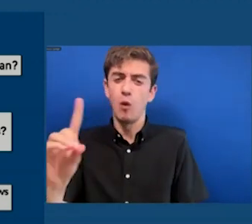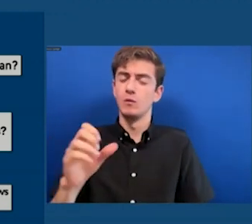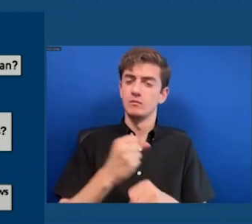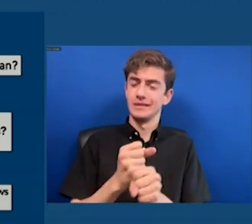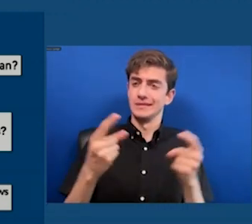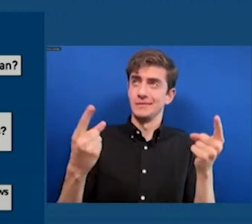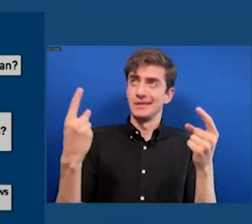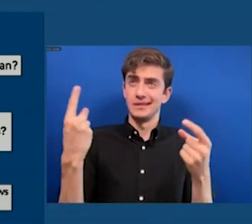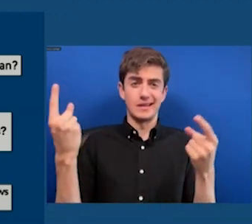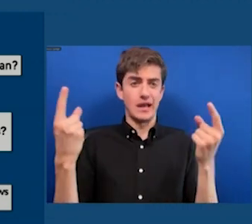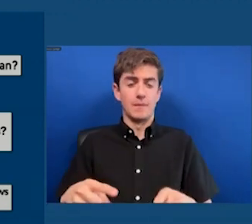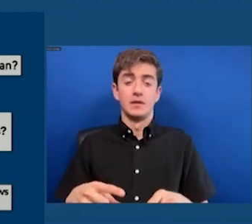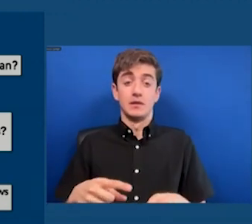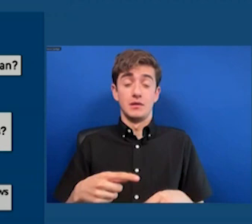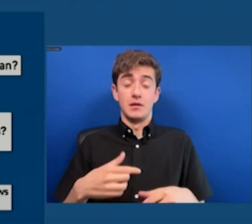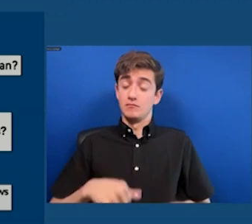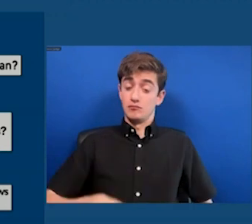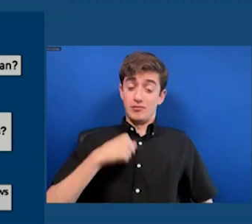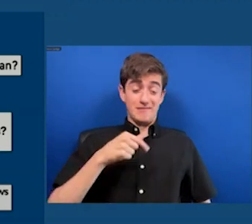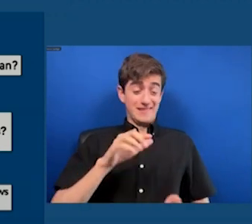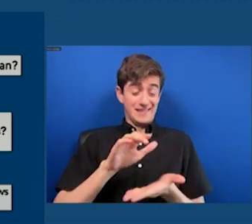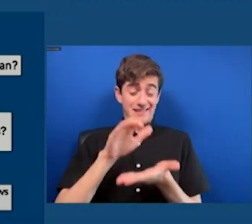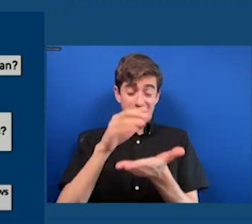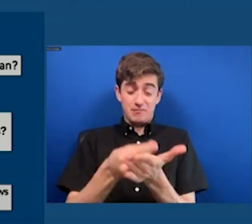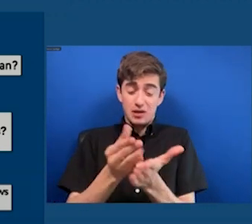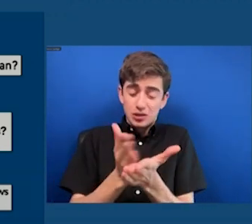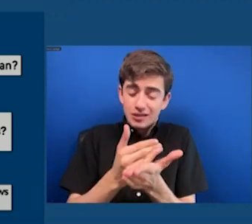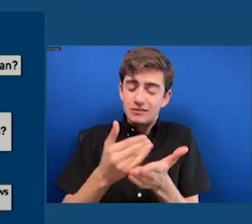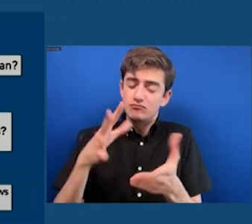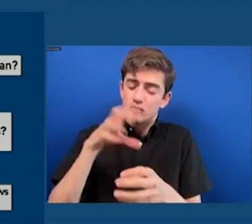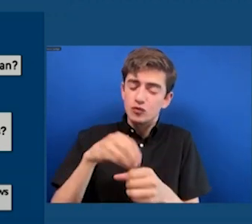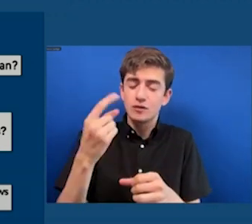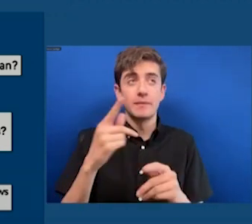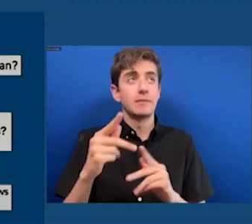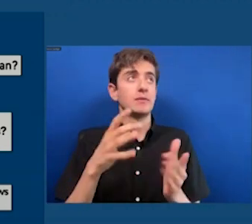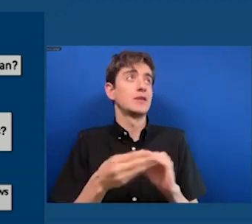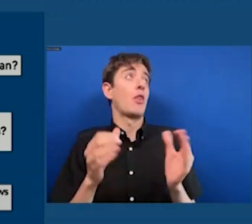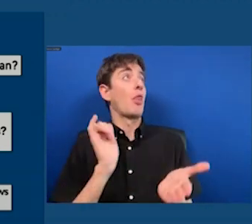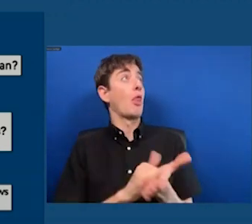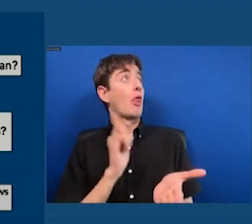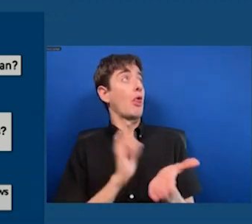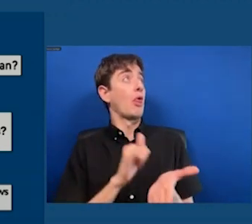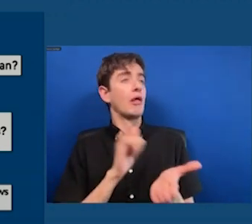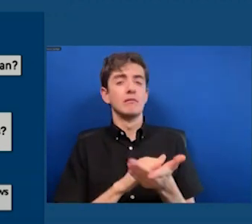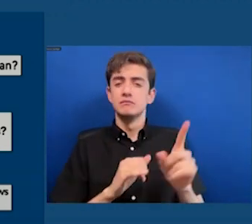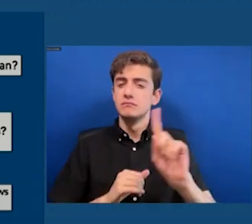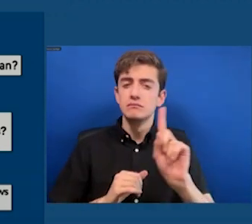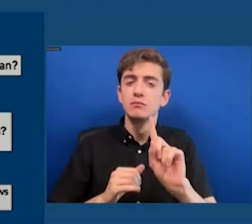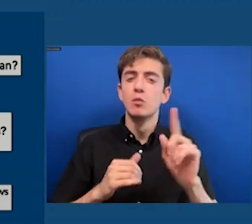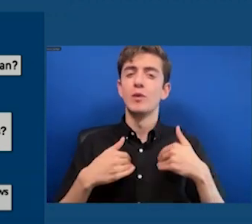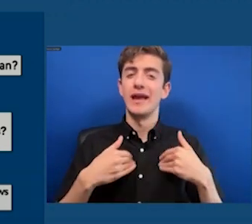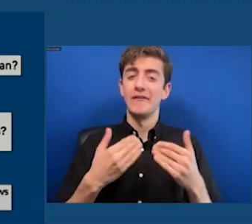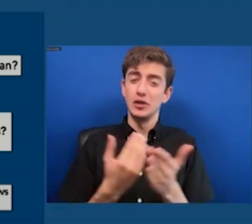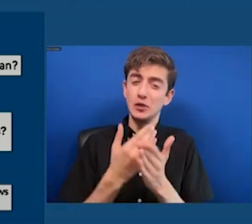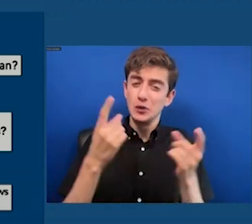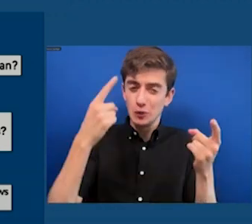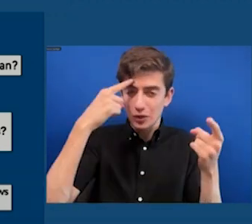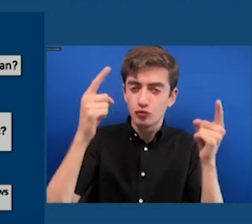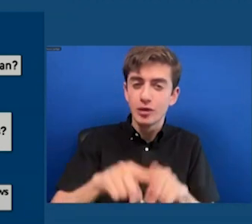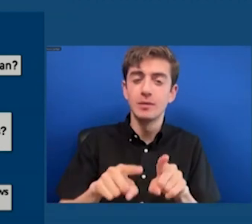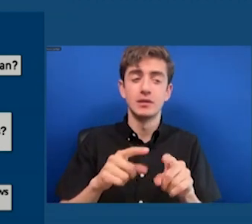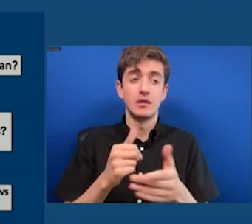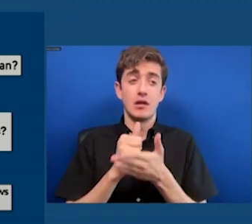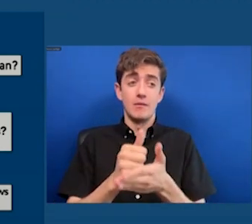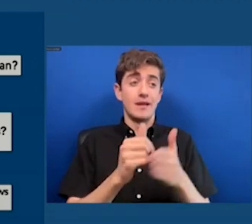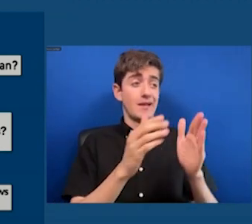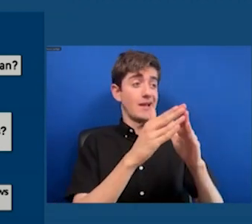many said was impossible: a transformative deal to reverse the downward spiral on housing stock,